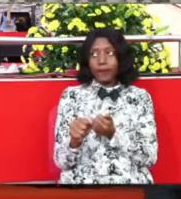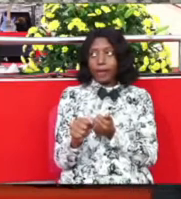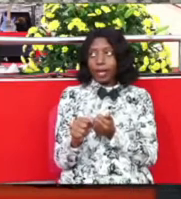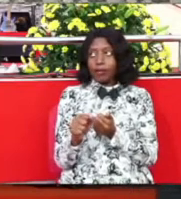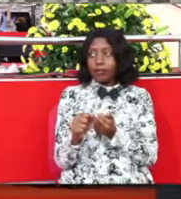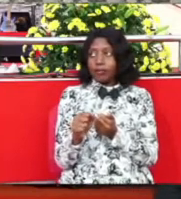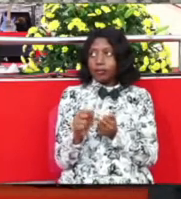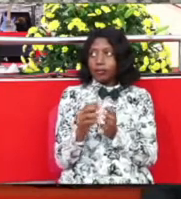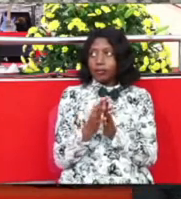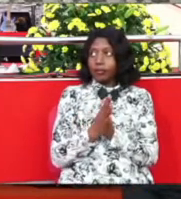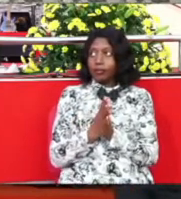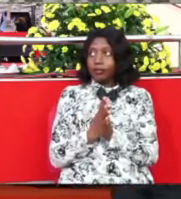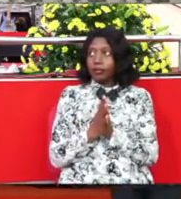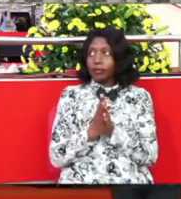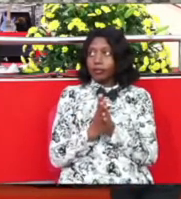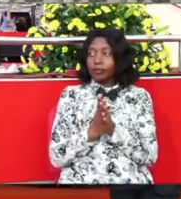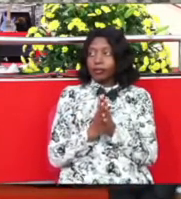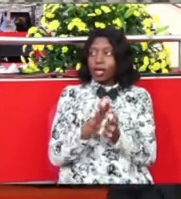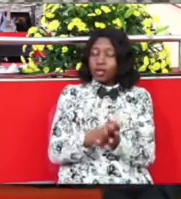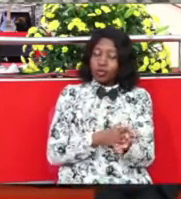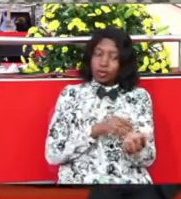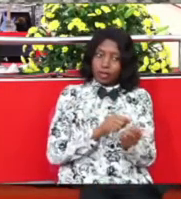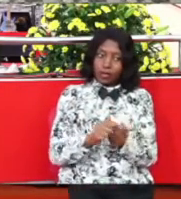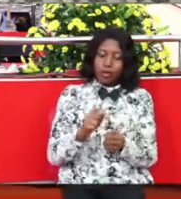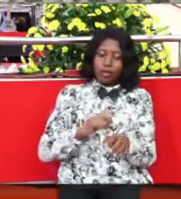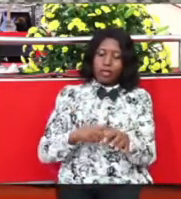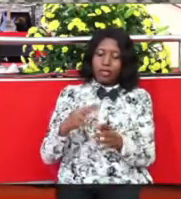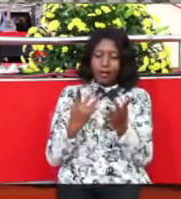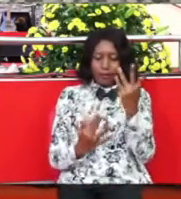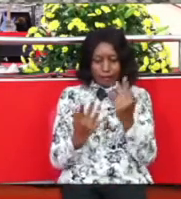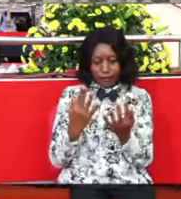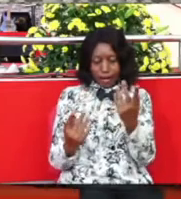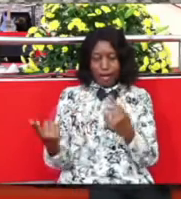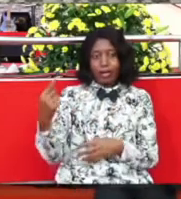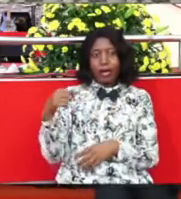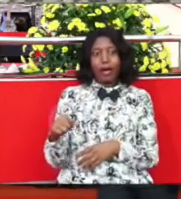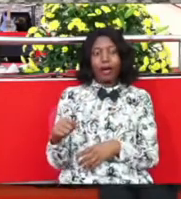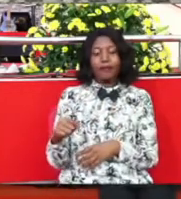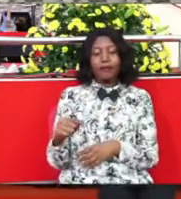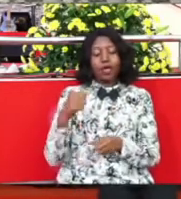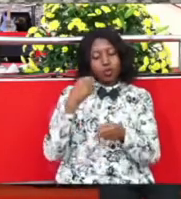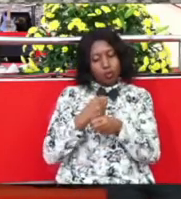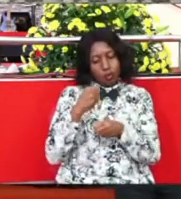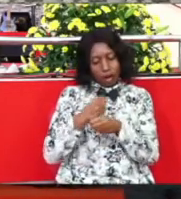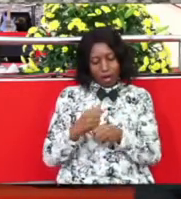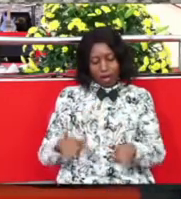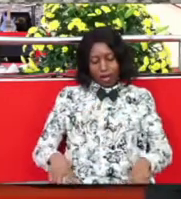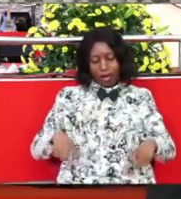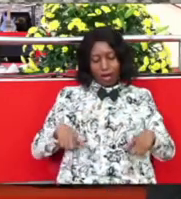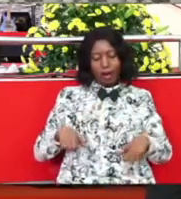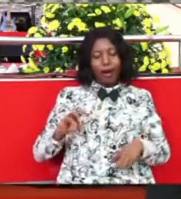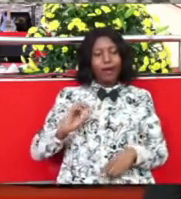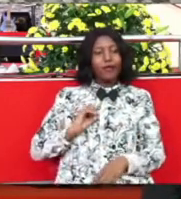kutumia kutuchoma, kutuchoma. Yeah. Kutuchoma. When his fire comes into to work in our lives, inapokuja moto ule kuweza